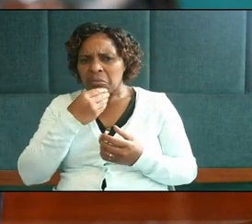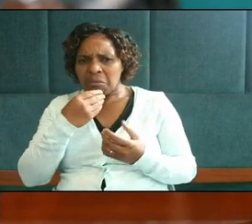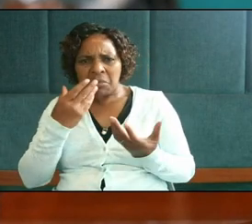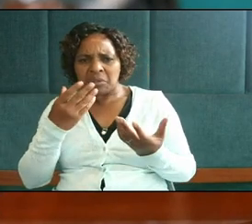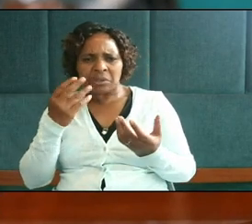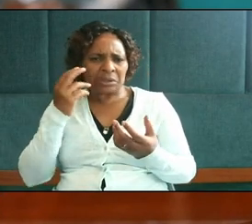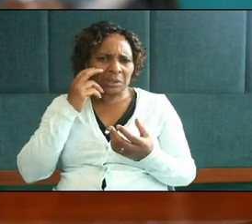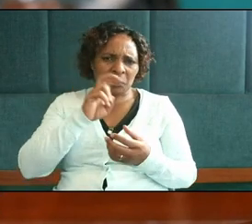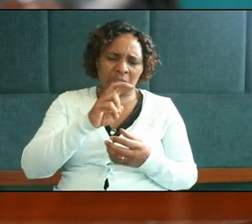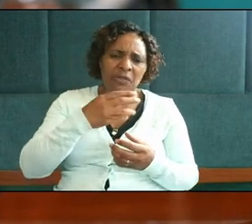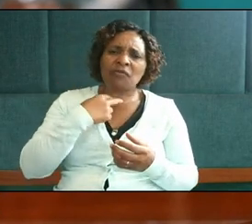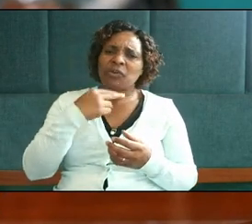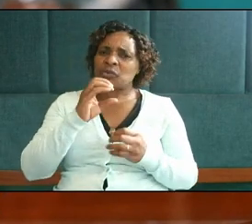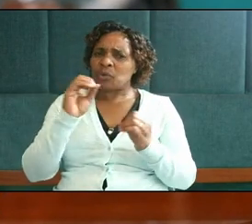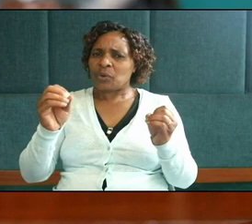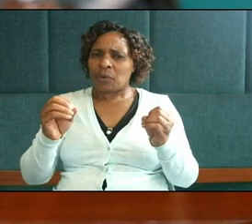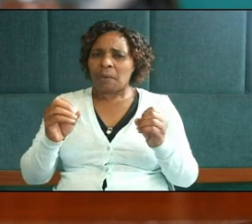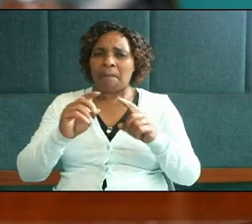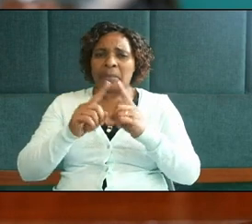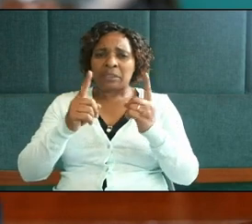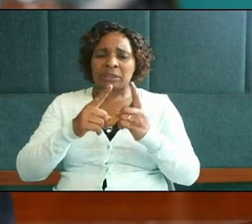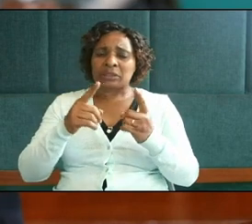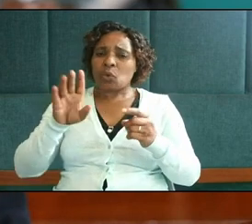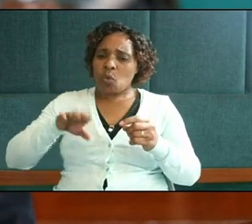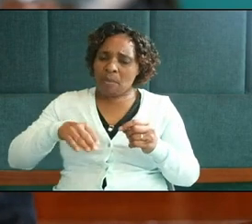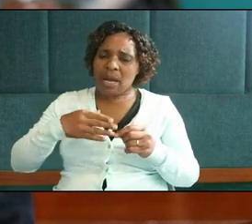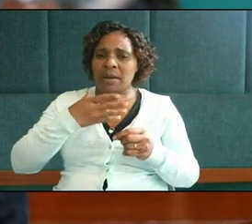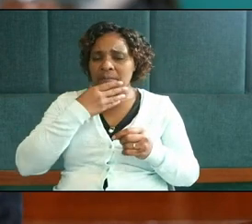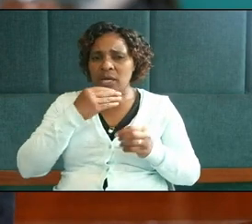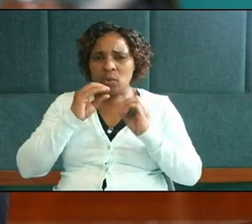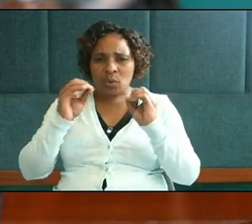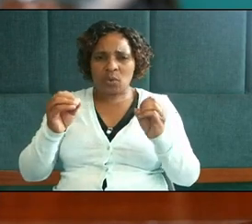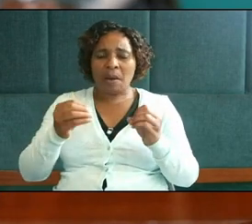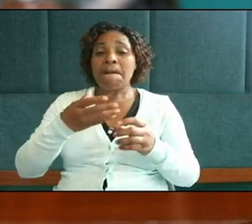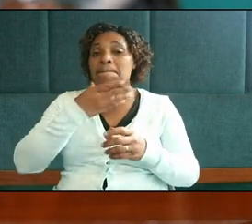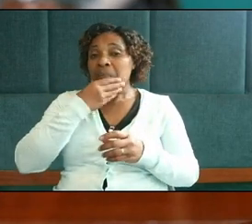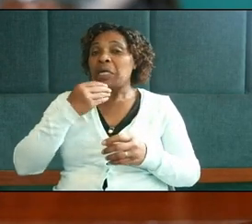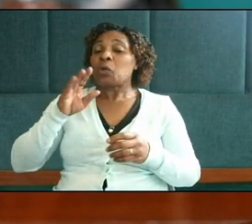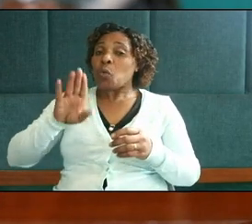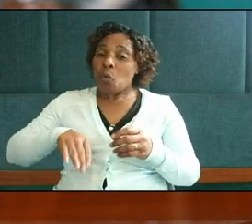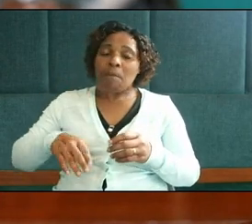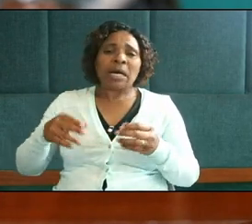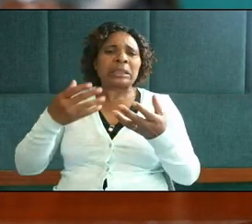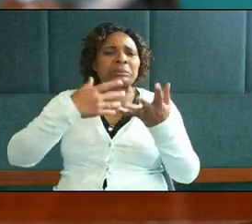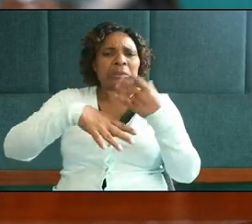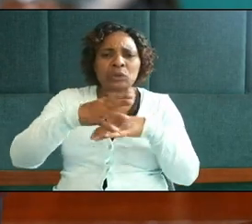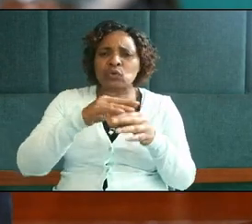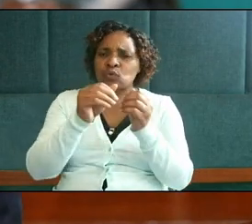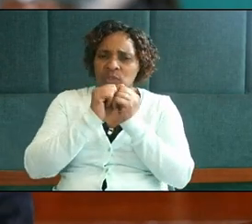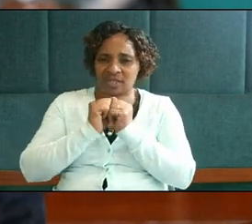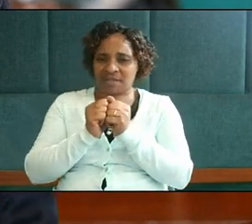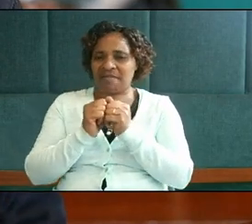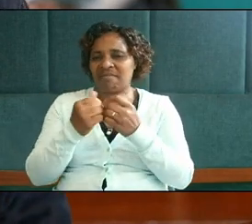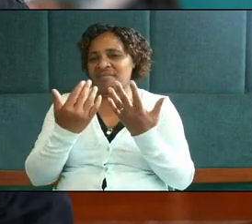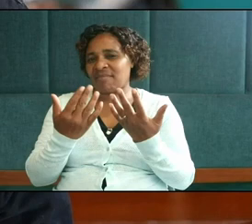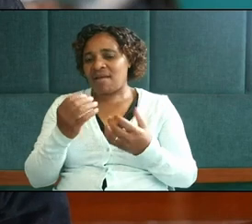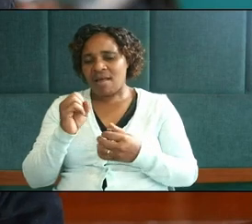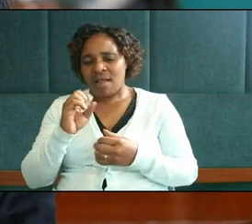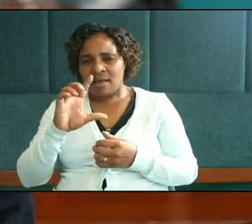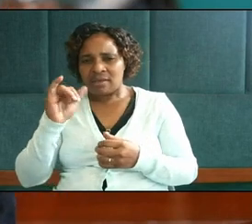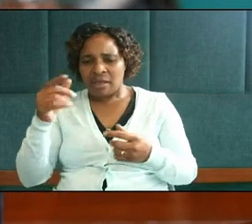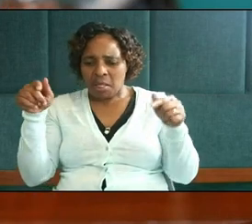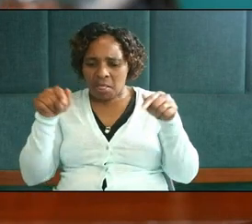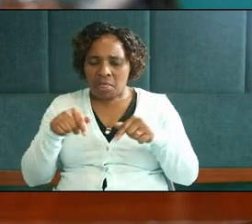voice. It wasn't a man's voice. It wasn't a woman's voice. It seemed to be a man and a woman's voice mixed together. Elijah was